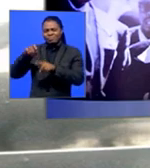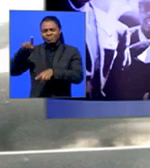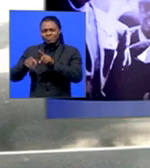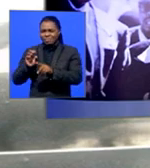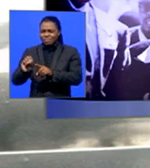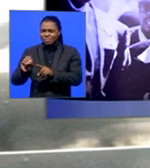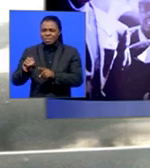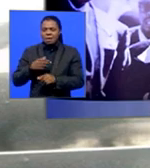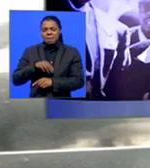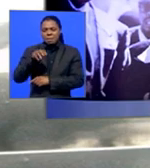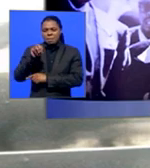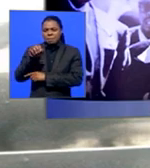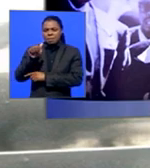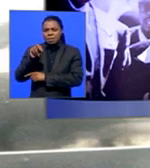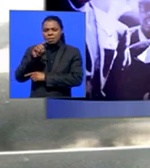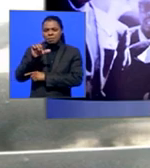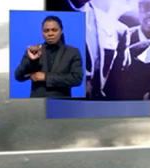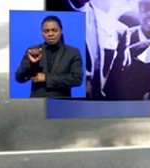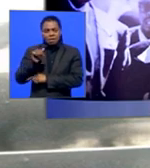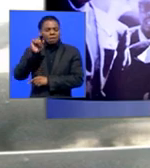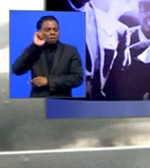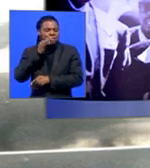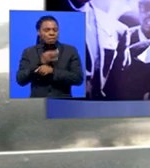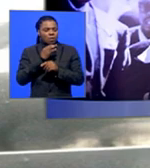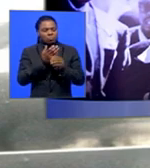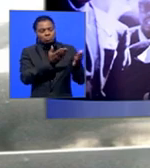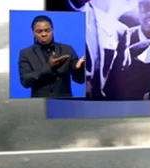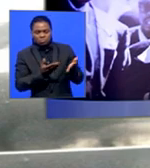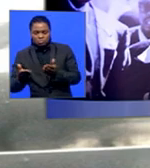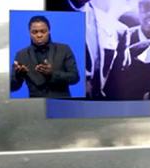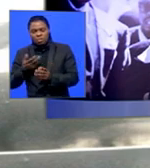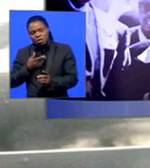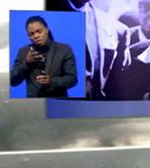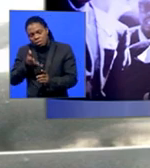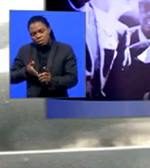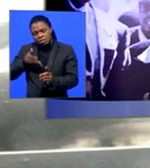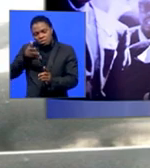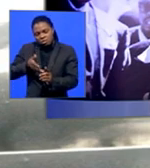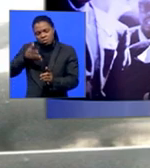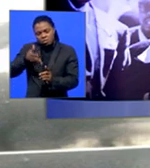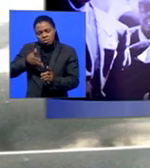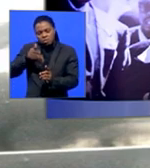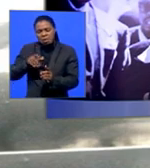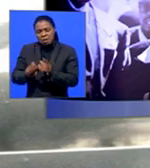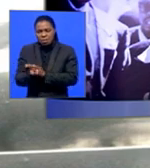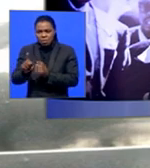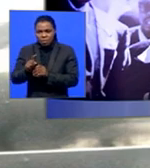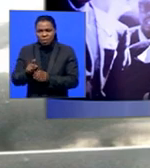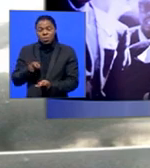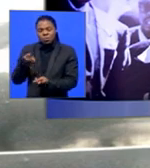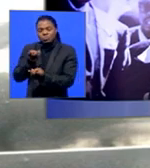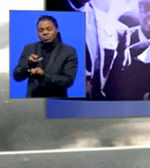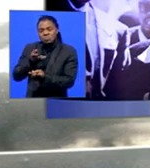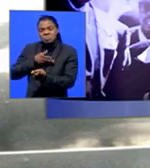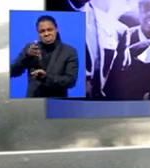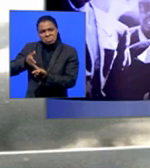with Mandela welcoming his grandfather, telling him where he is, speaking to him the entire time. The advocate with us